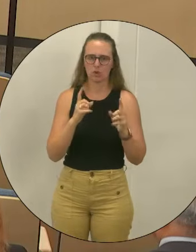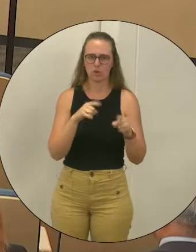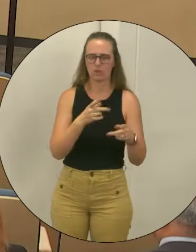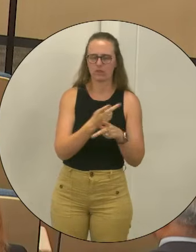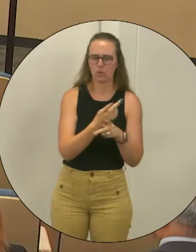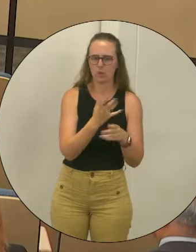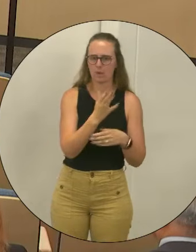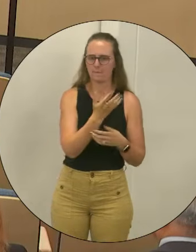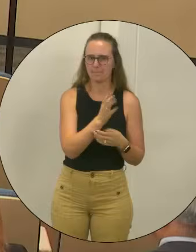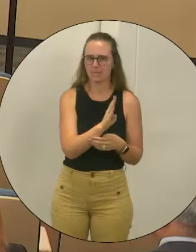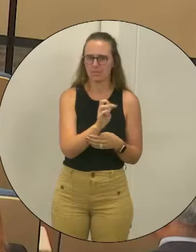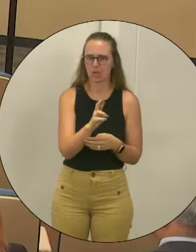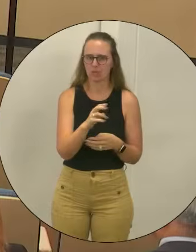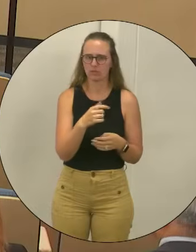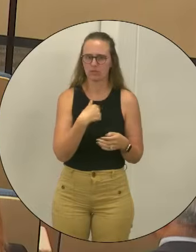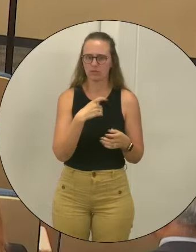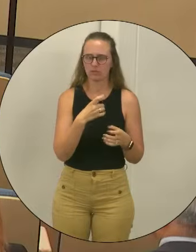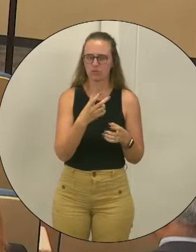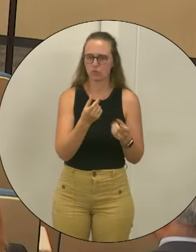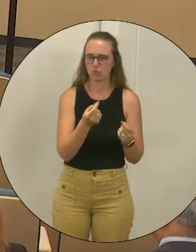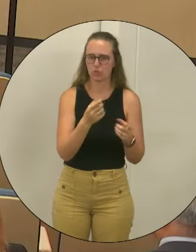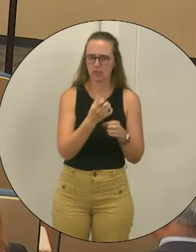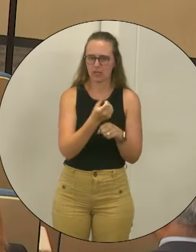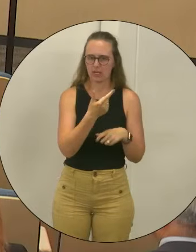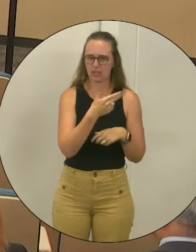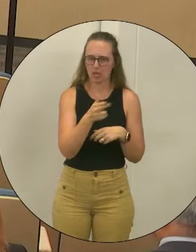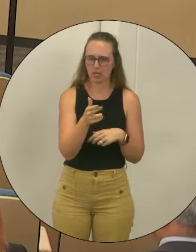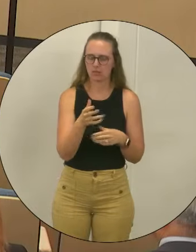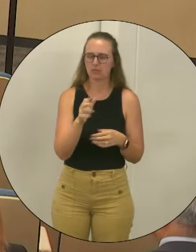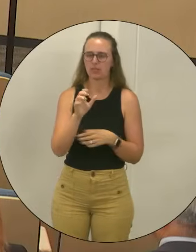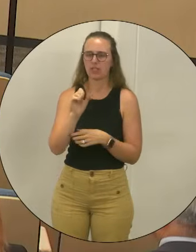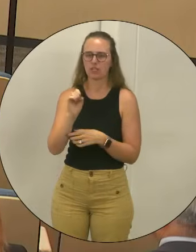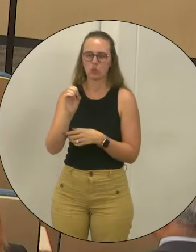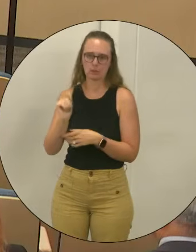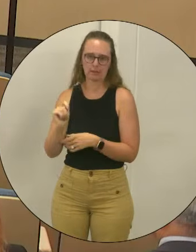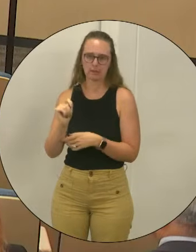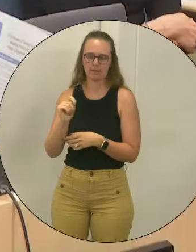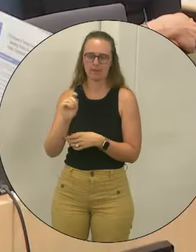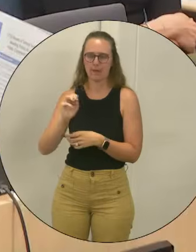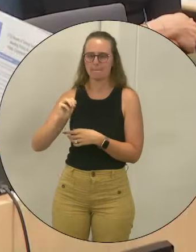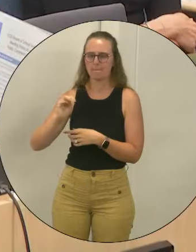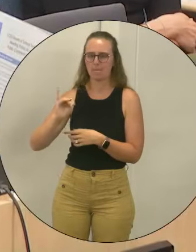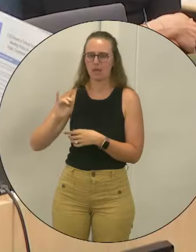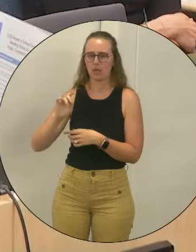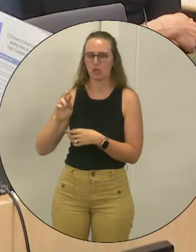figure out. I went to go do what I had to do to get it done. SOTs, Michael Roberson's,